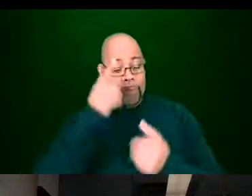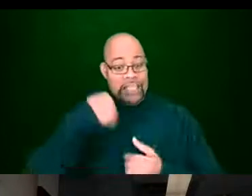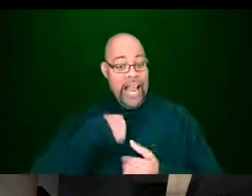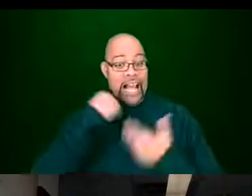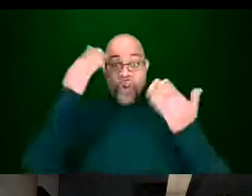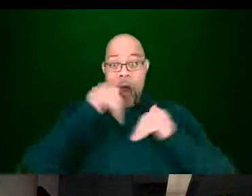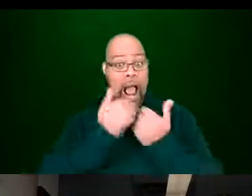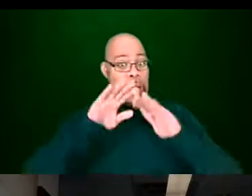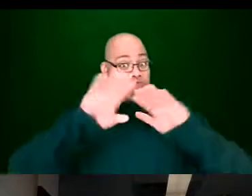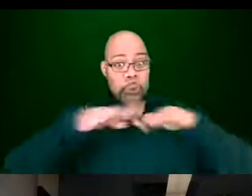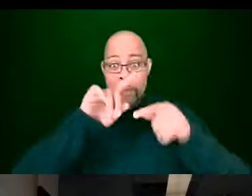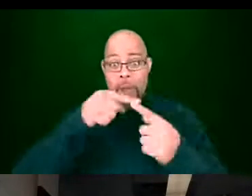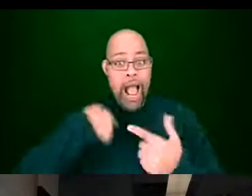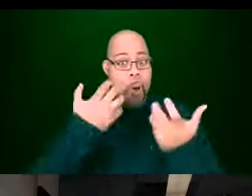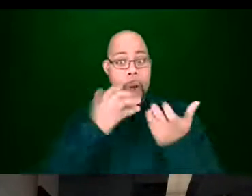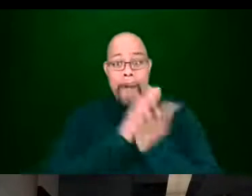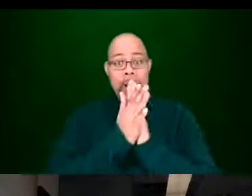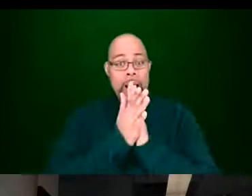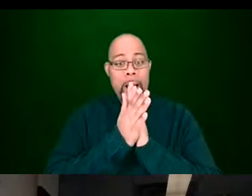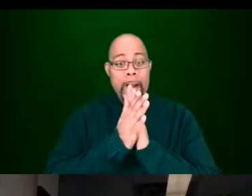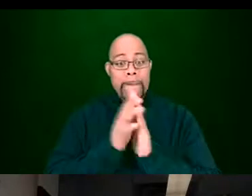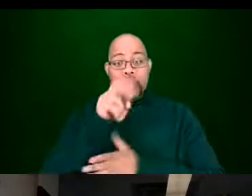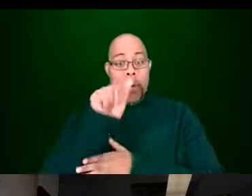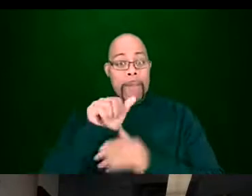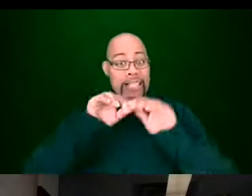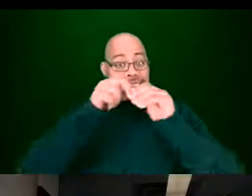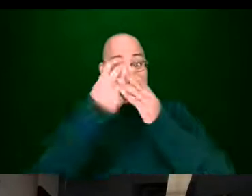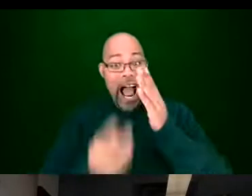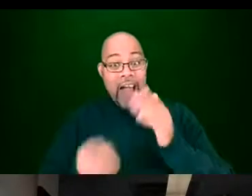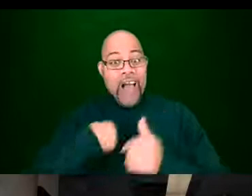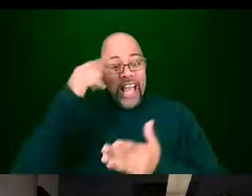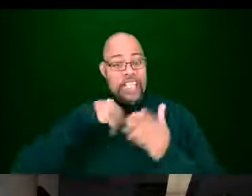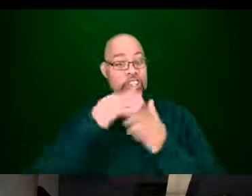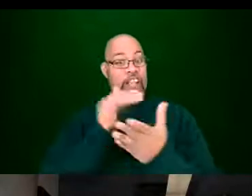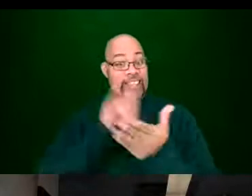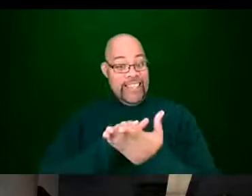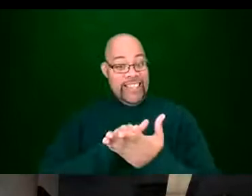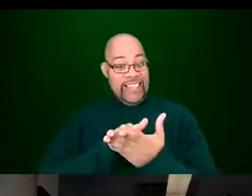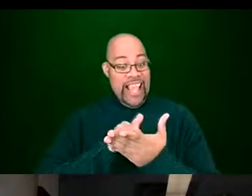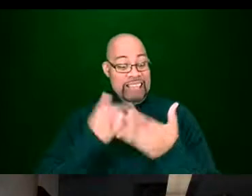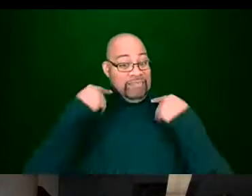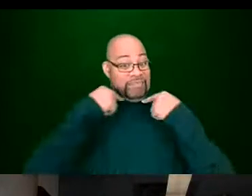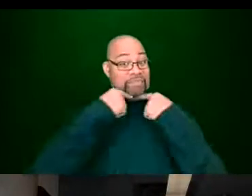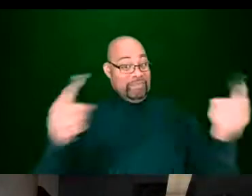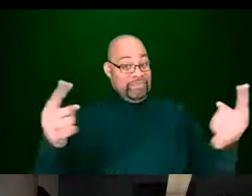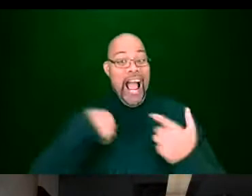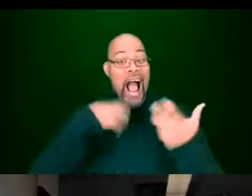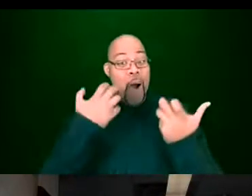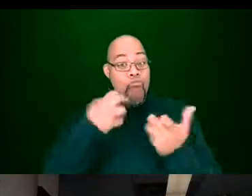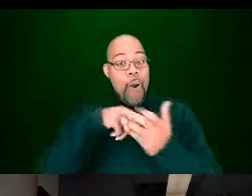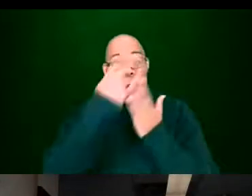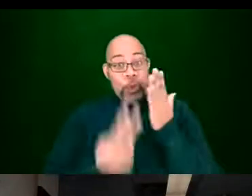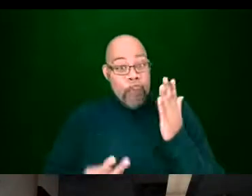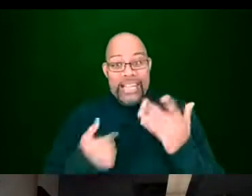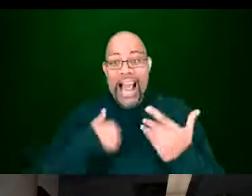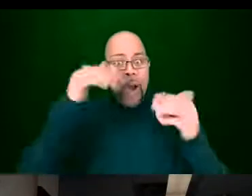know how to swim when I wanted to become a scuba diver. And I think I should just share that out loud and be like, I wanted to scuba dive and I didn't